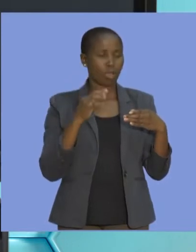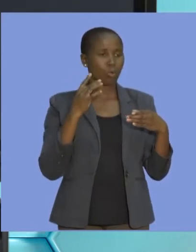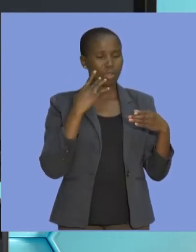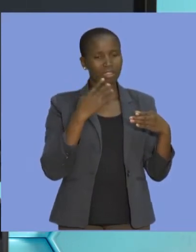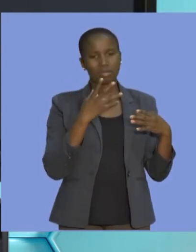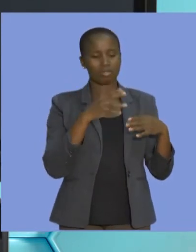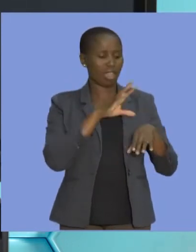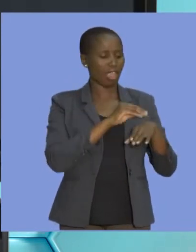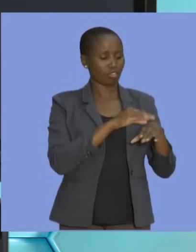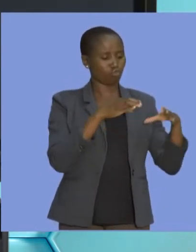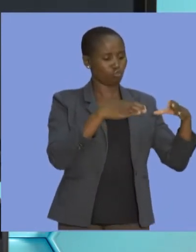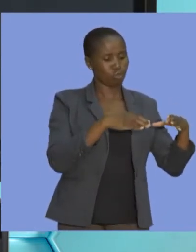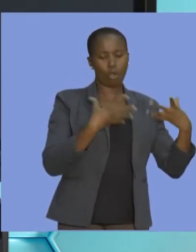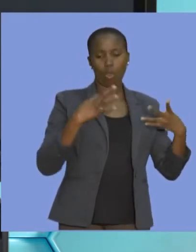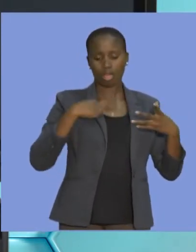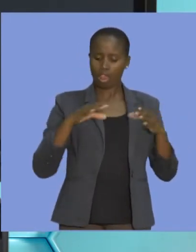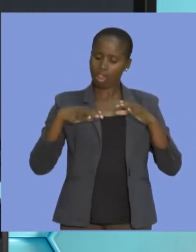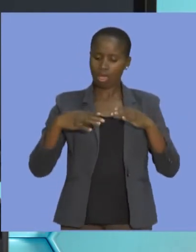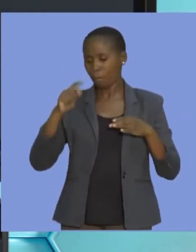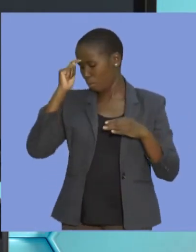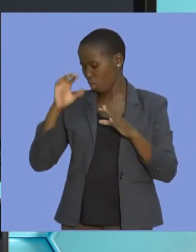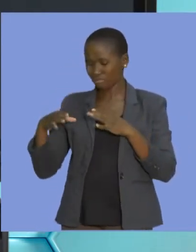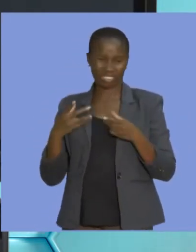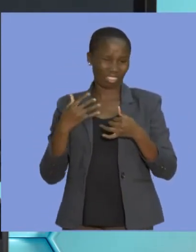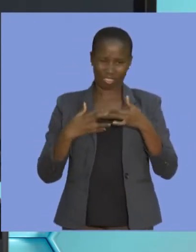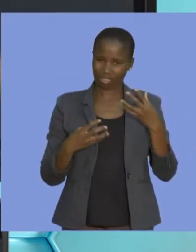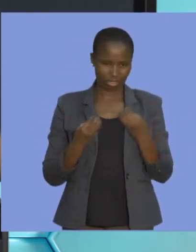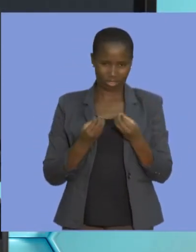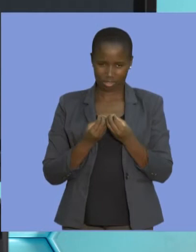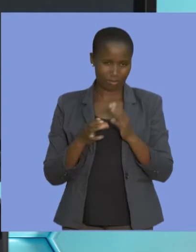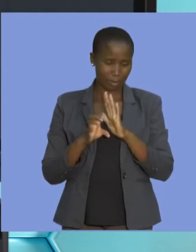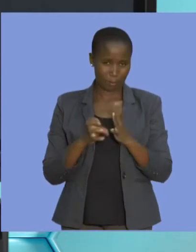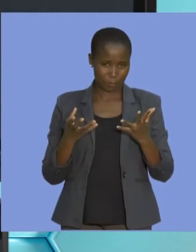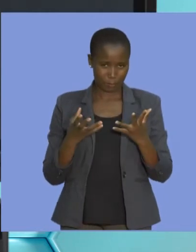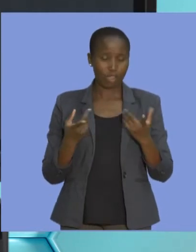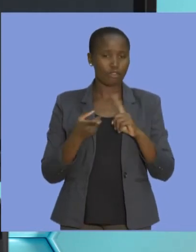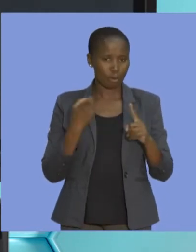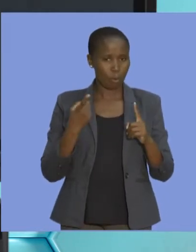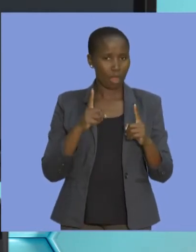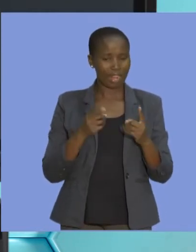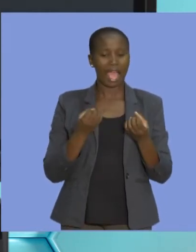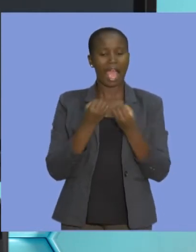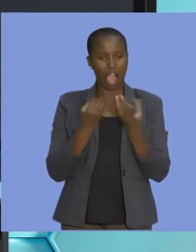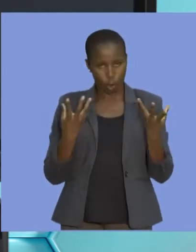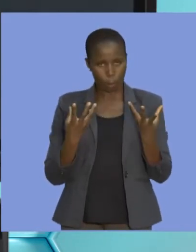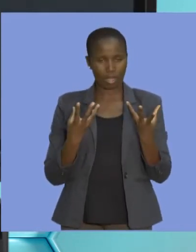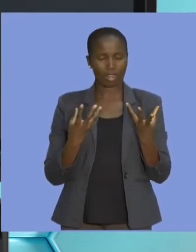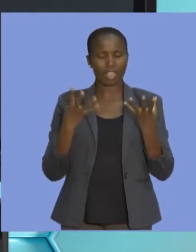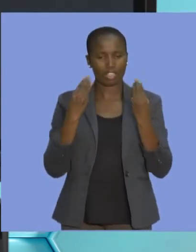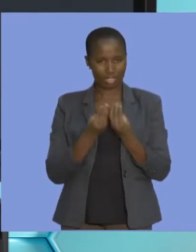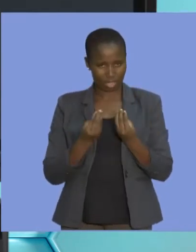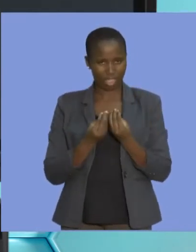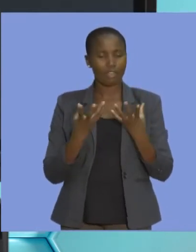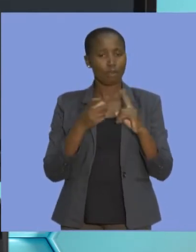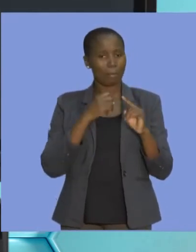with intervals and frequency on the frequency table. Okay, that's a group data.